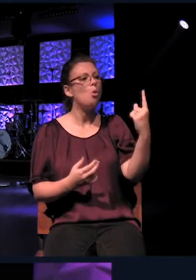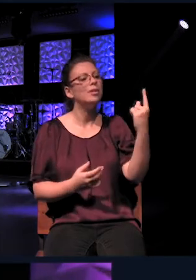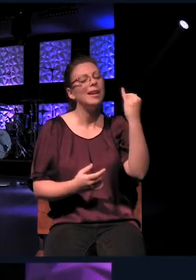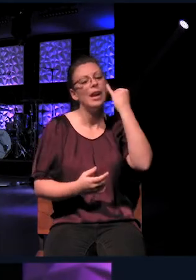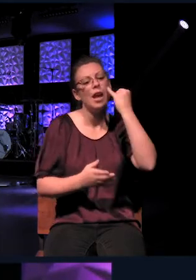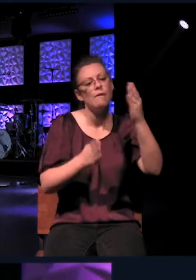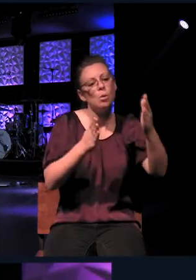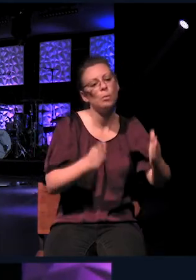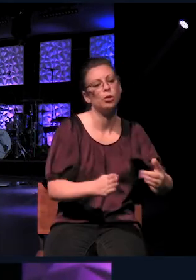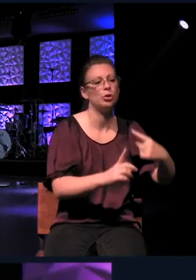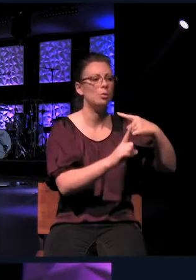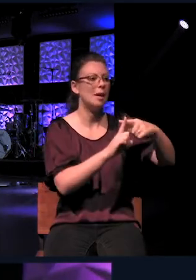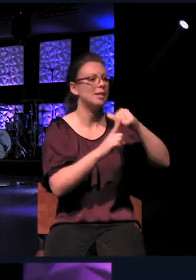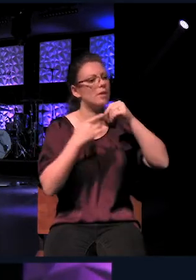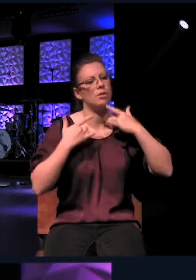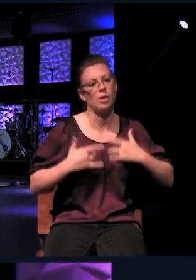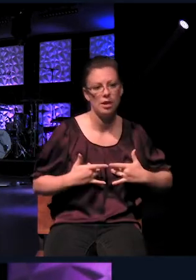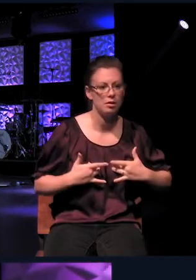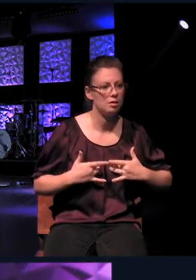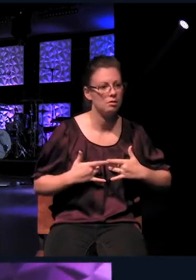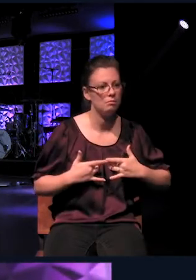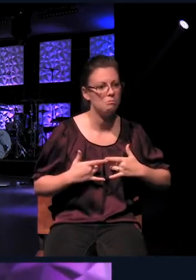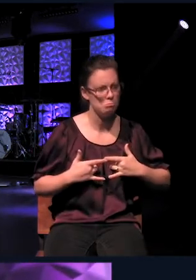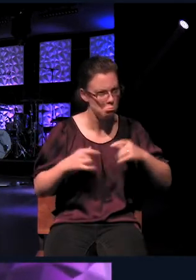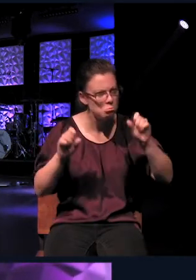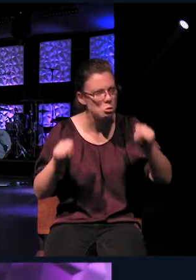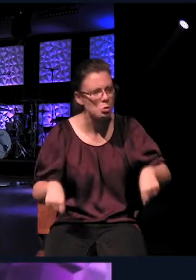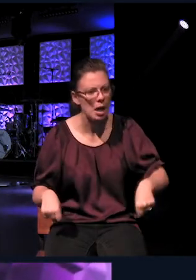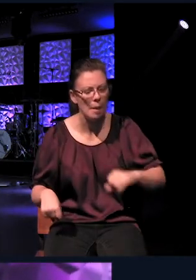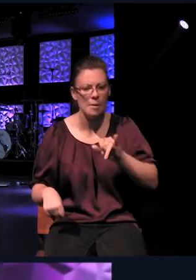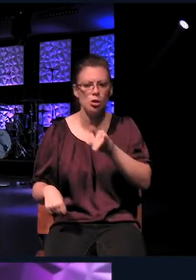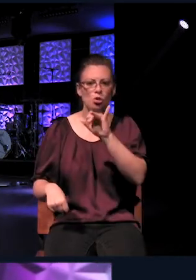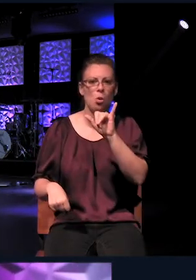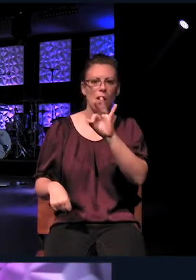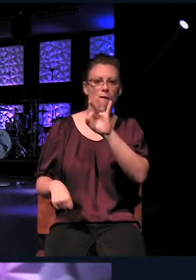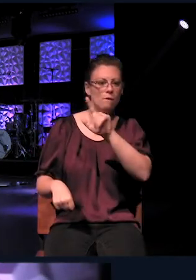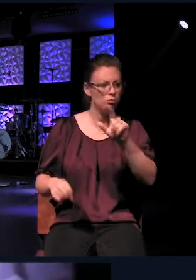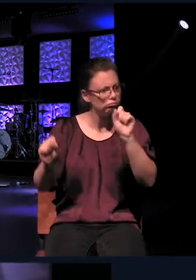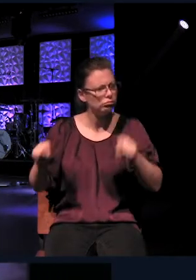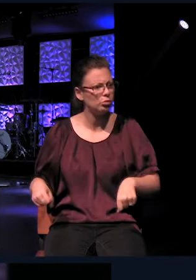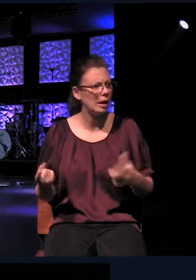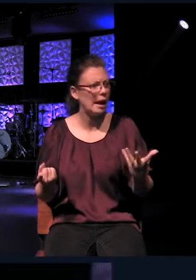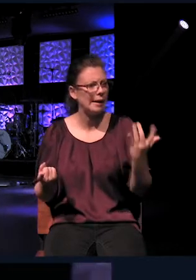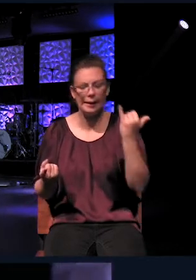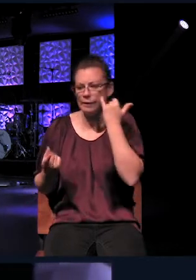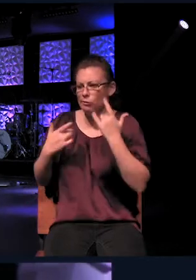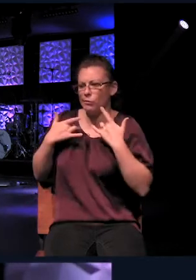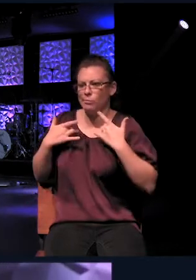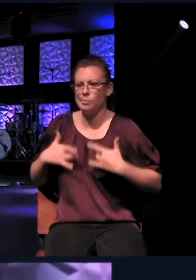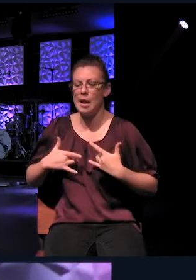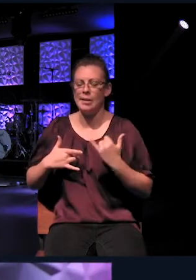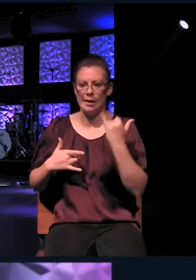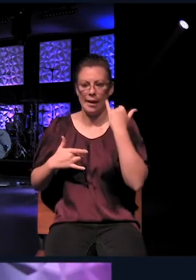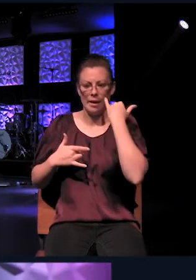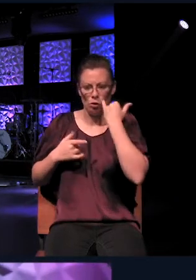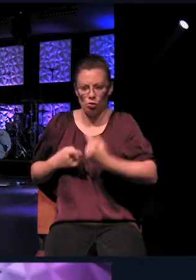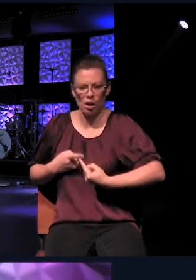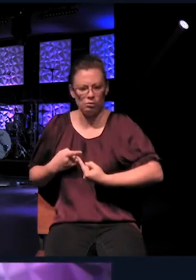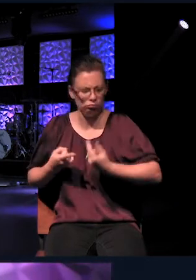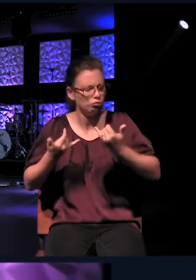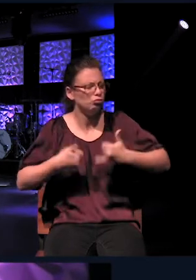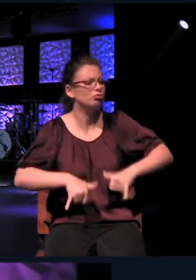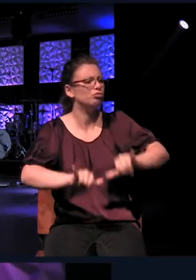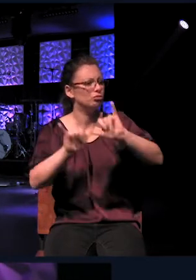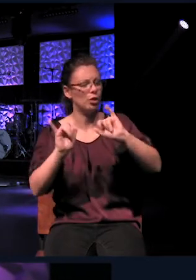times in life. It can be there when things get tough. I had to make an effort during that time. I